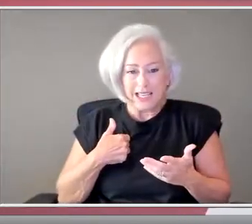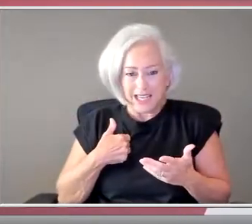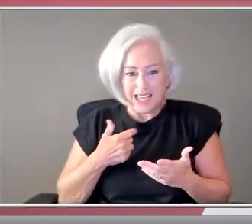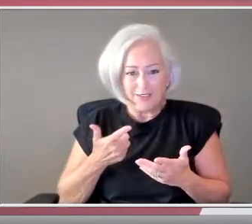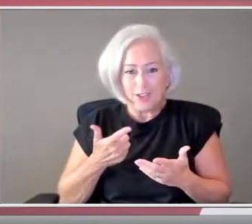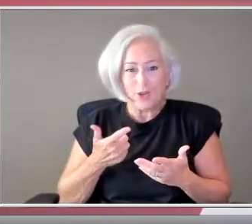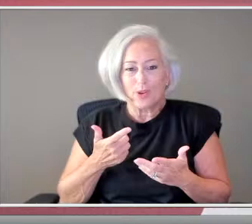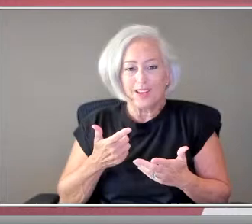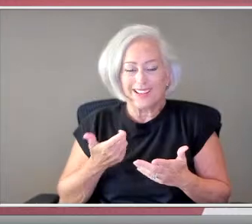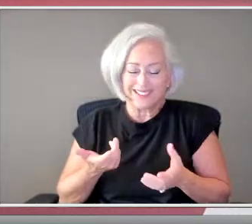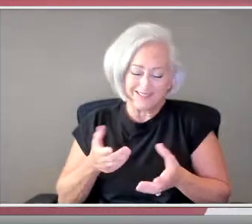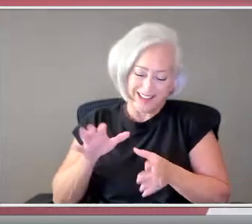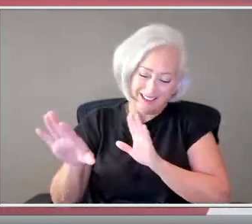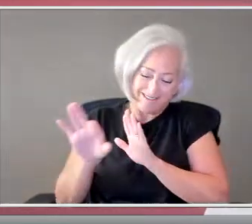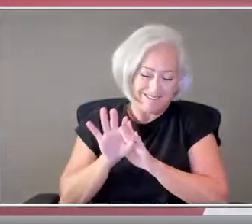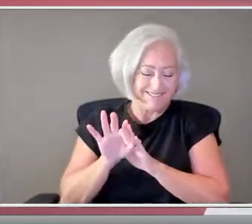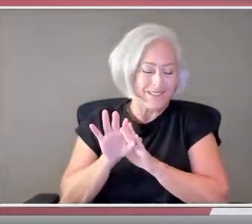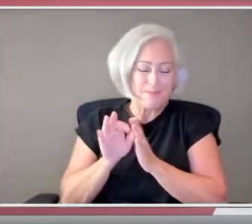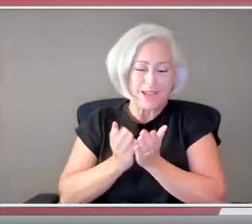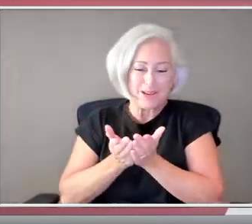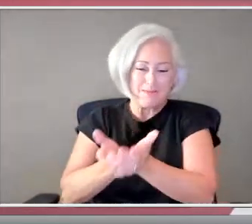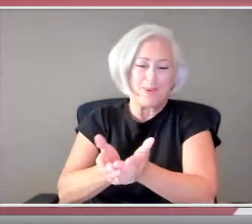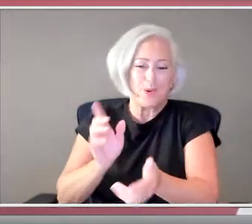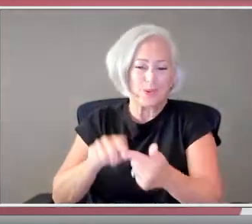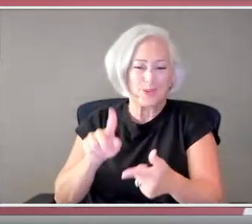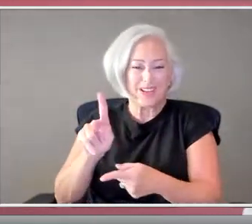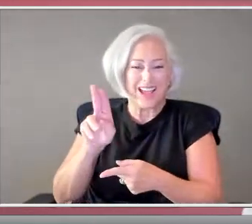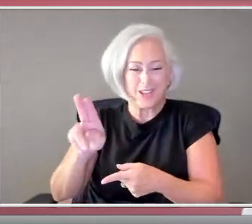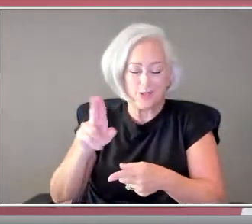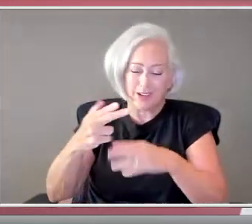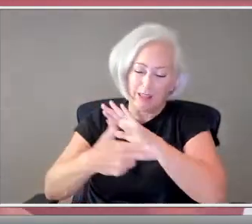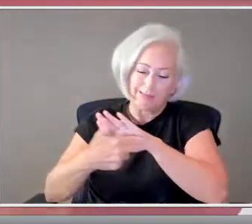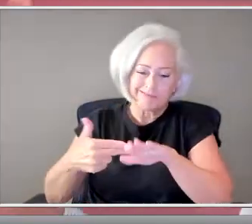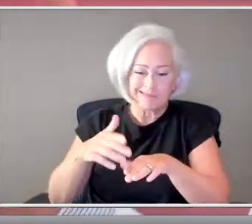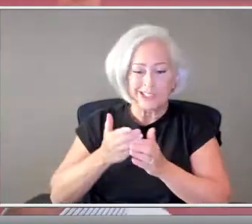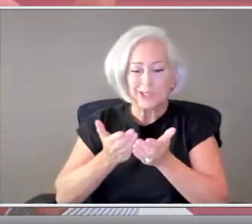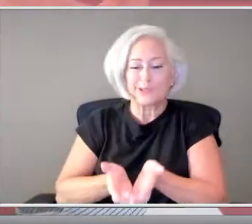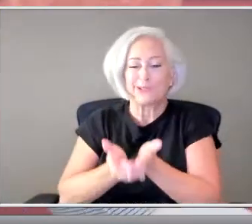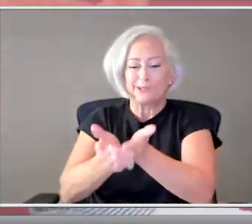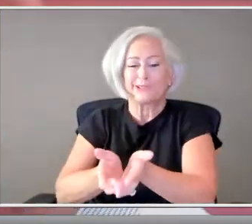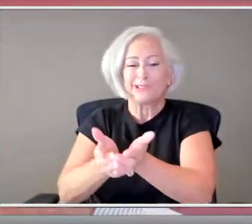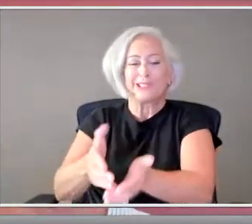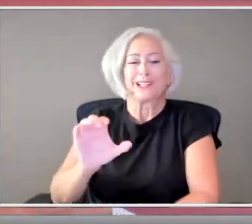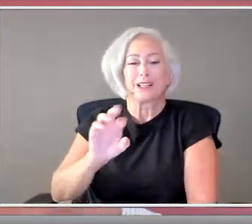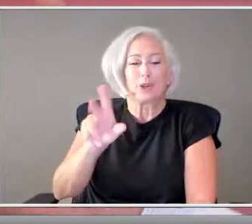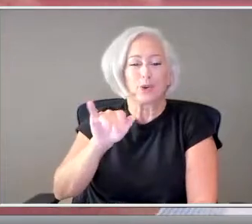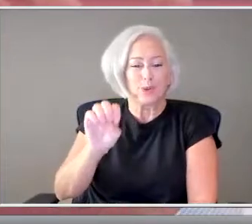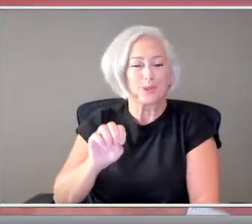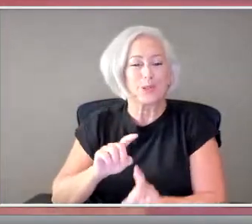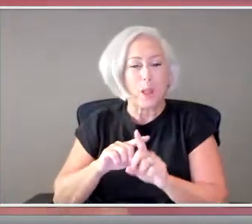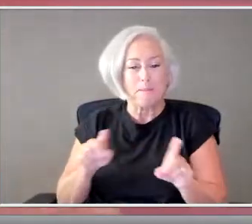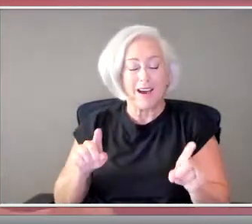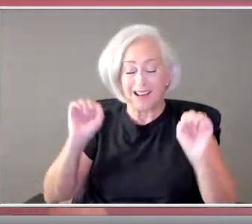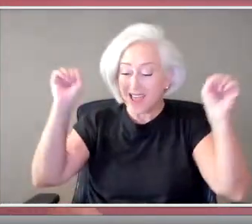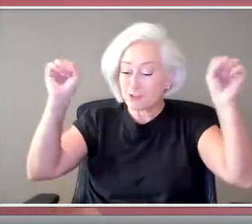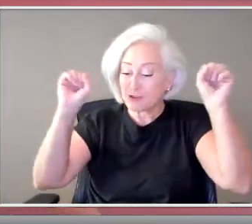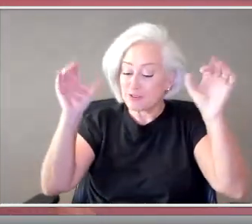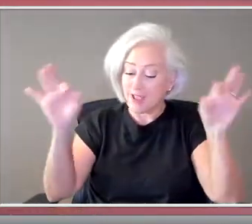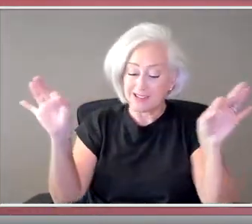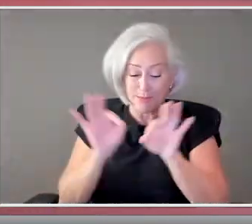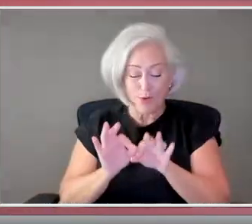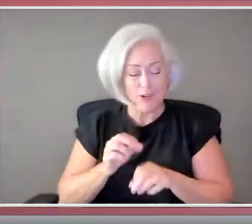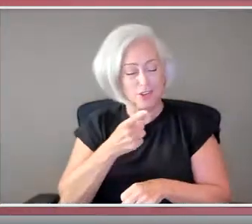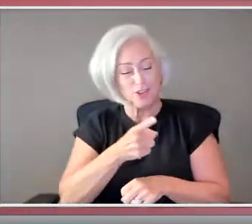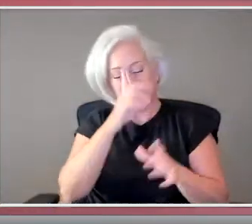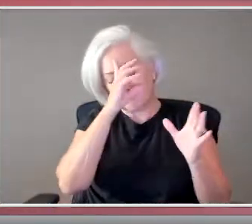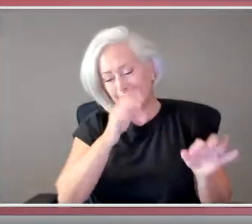they're here. So the exercise is one thing, and she did it on her own. Basically, got